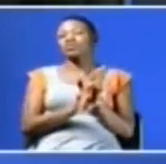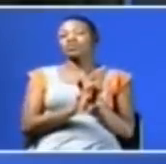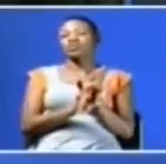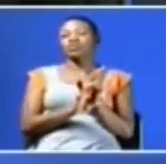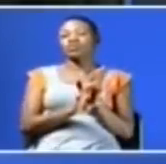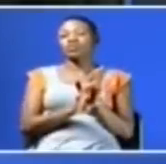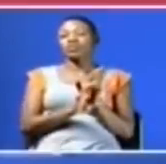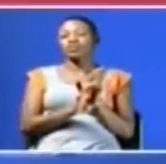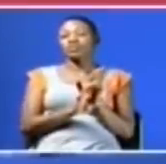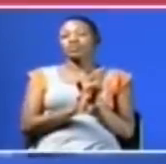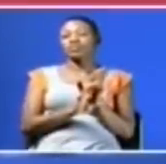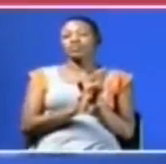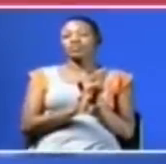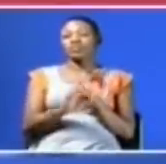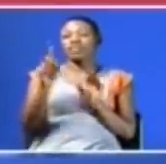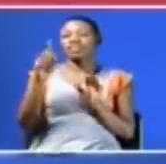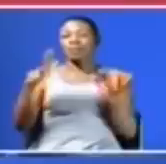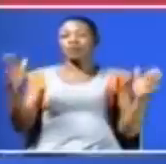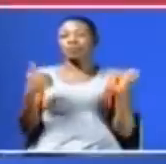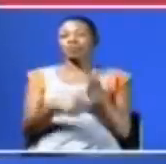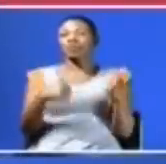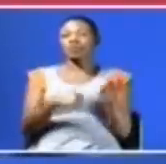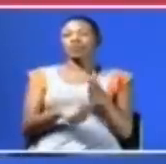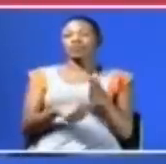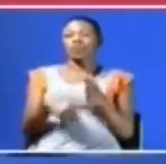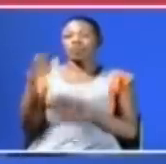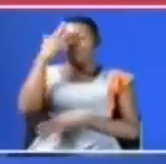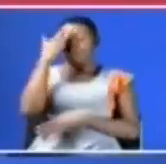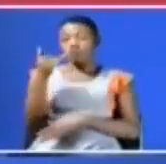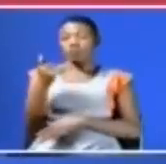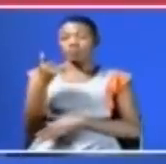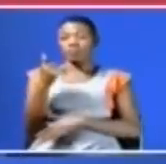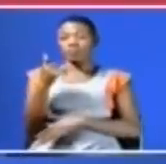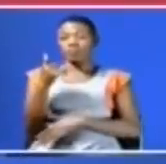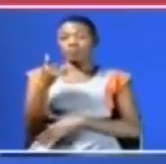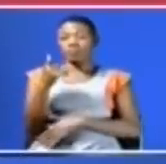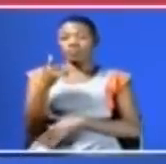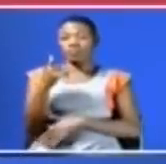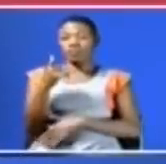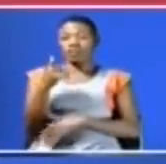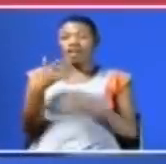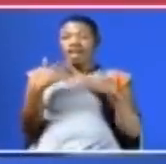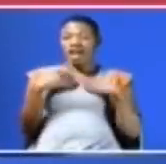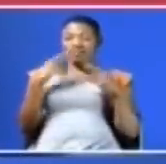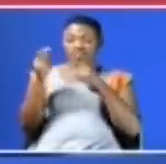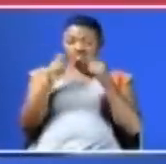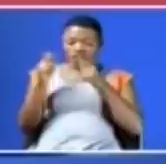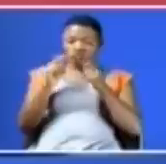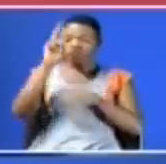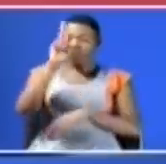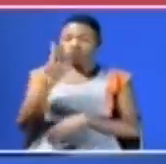And that is really the fundamental issue, because if you, there's an interview that Uhuru Kenyatta